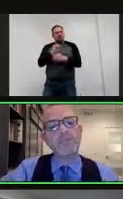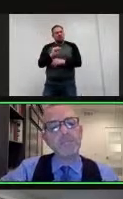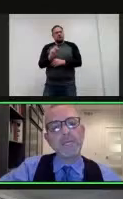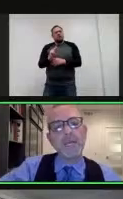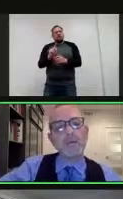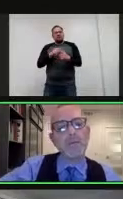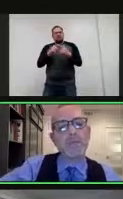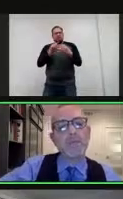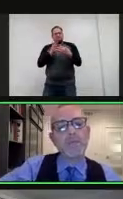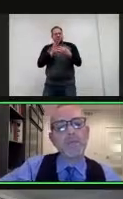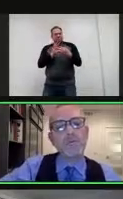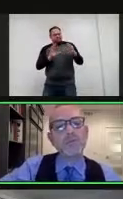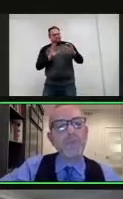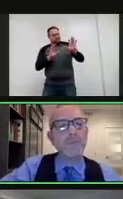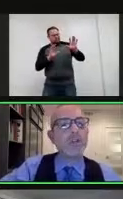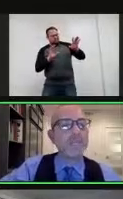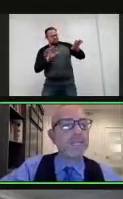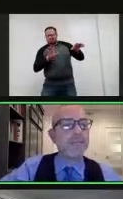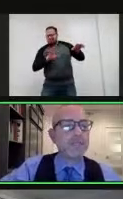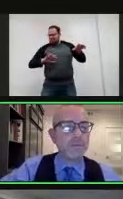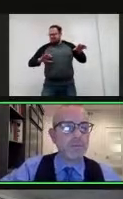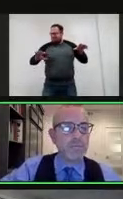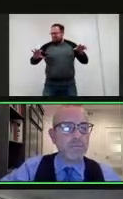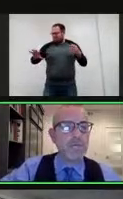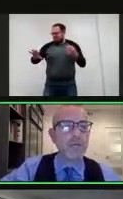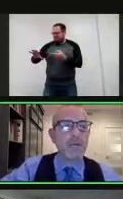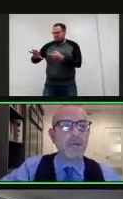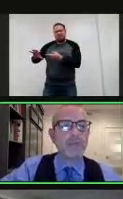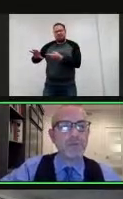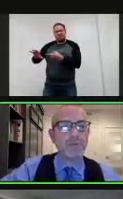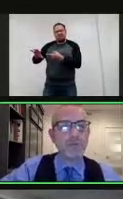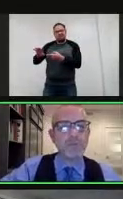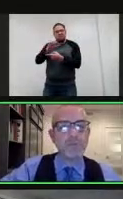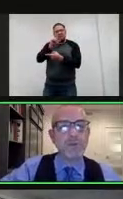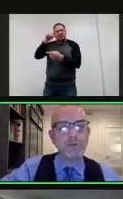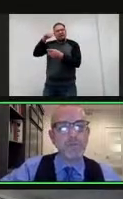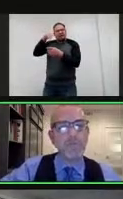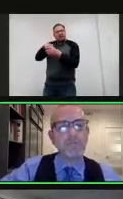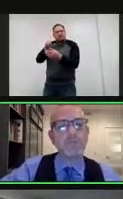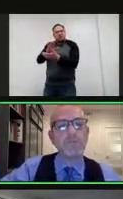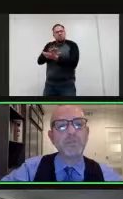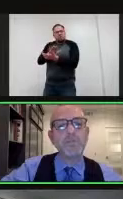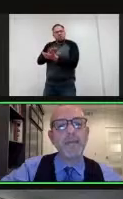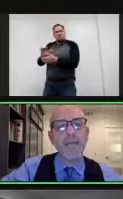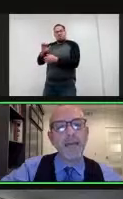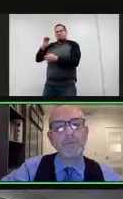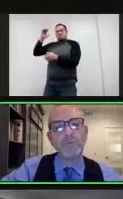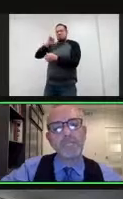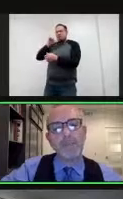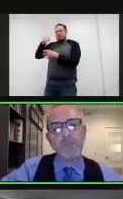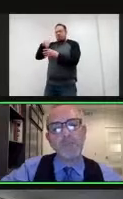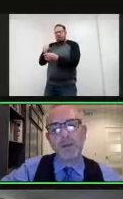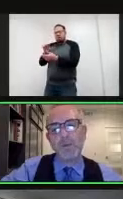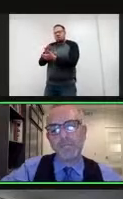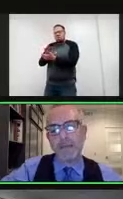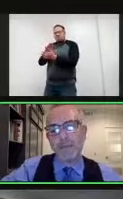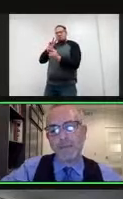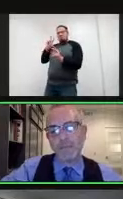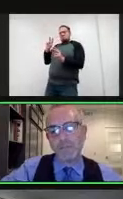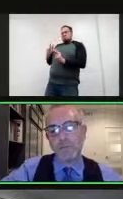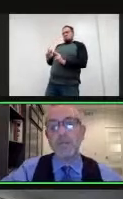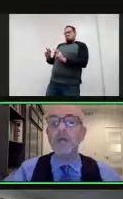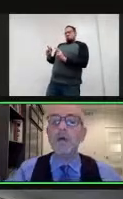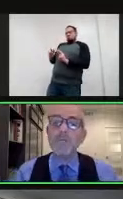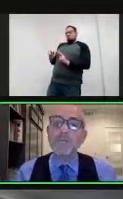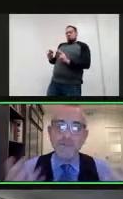there's this disconnect with those who maybe aren't in the schools, grown-ups who aren't in the schools, who might have a perception about what's happening